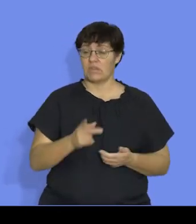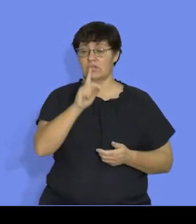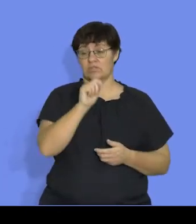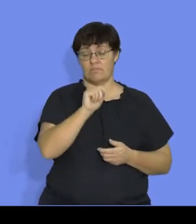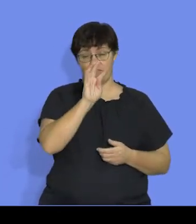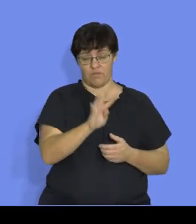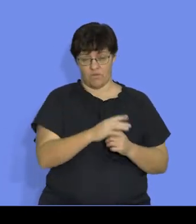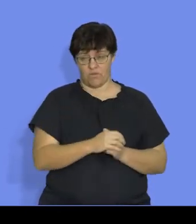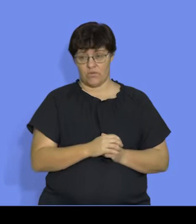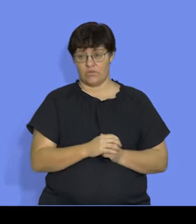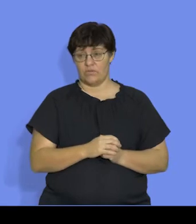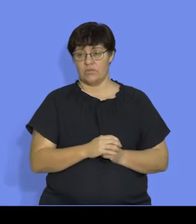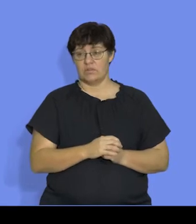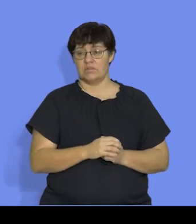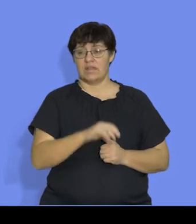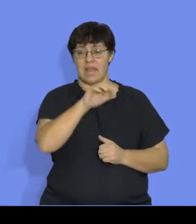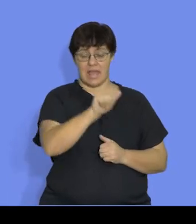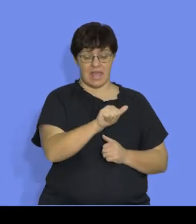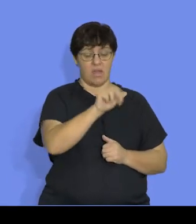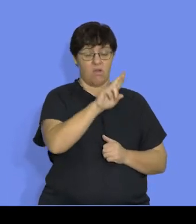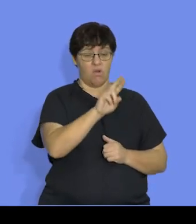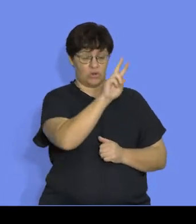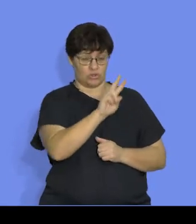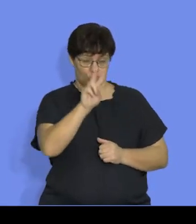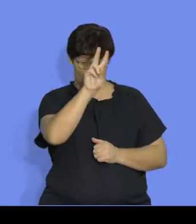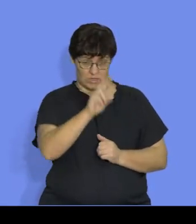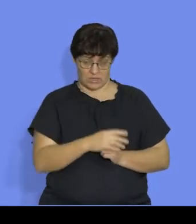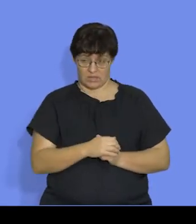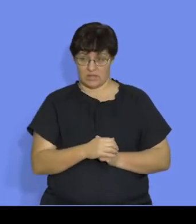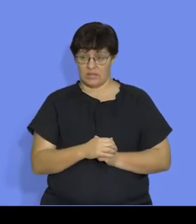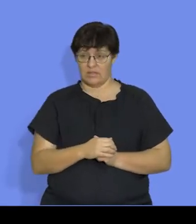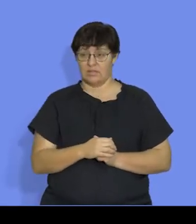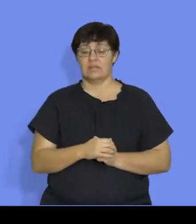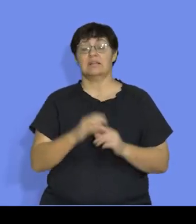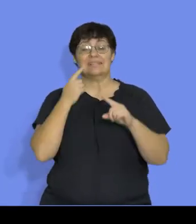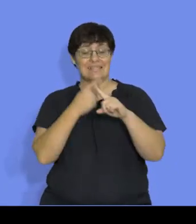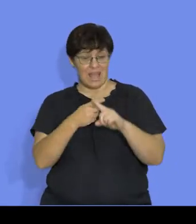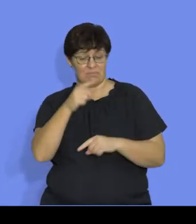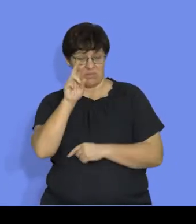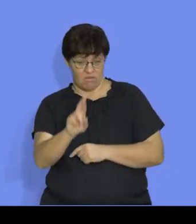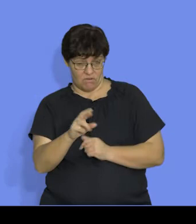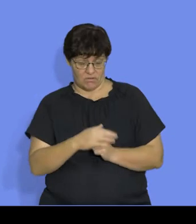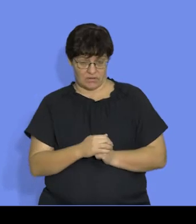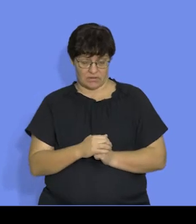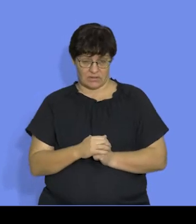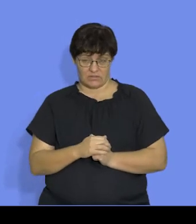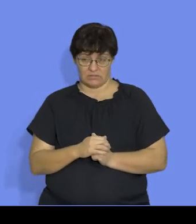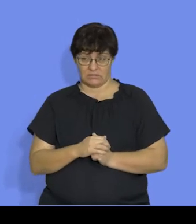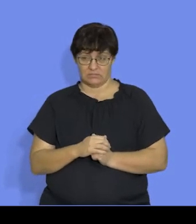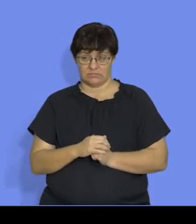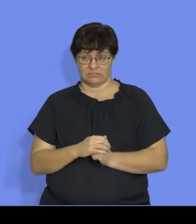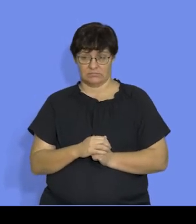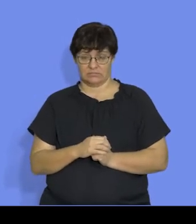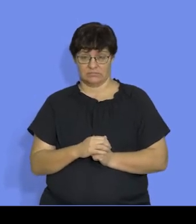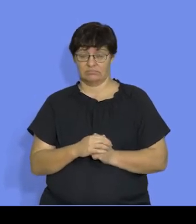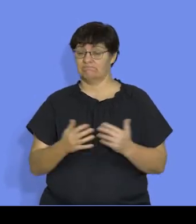Term 4 will be the value of term 3, which we saw is AR squared. But again, I have to multiply by